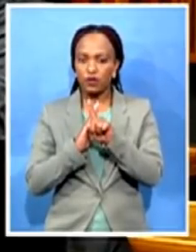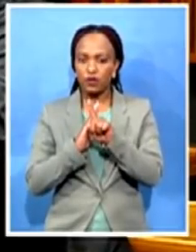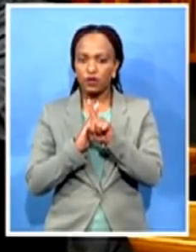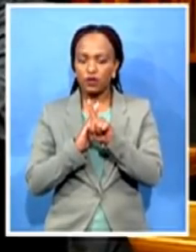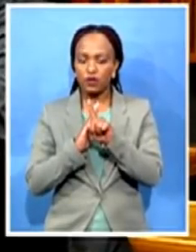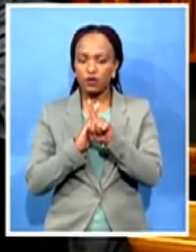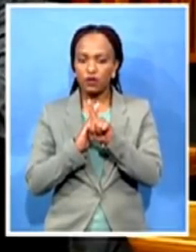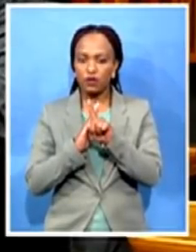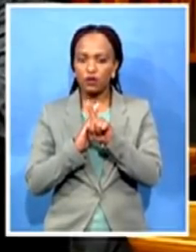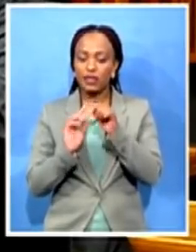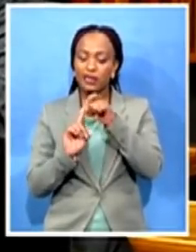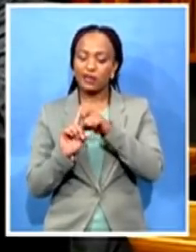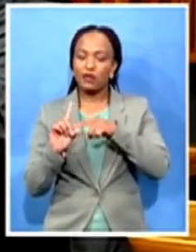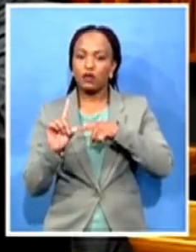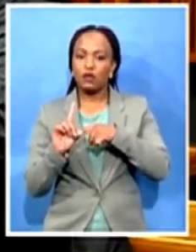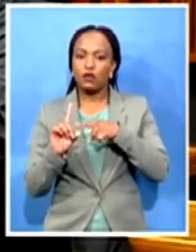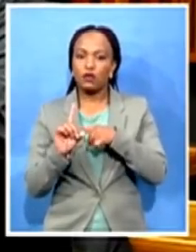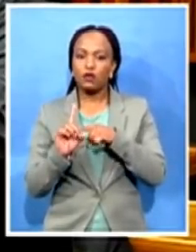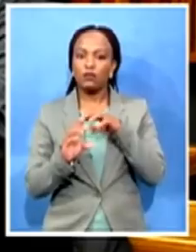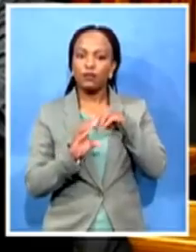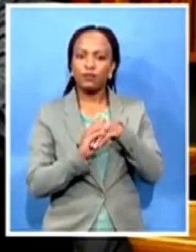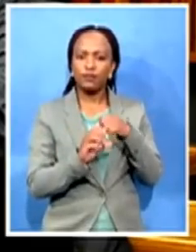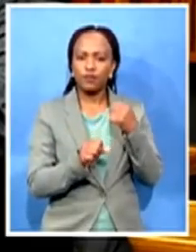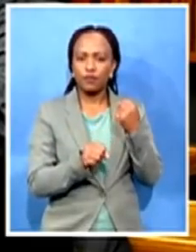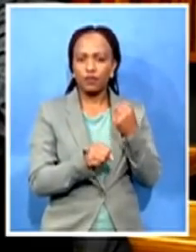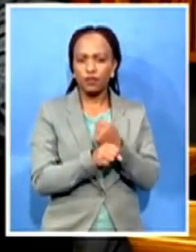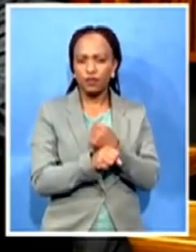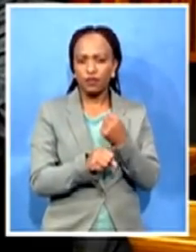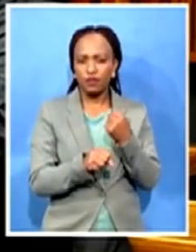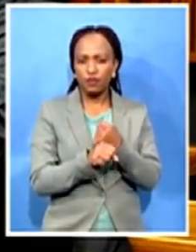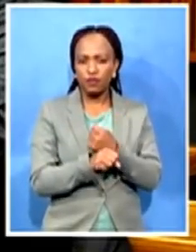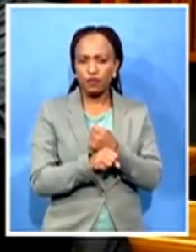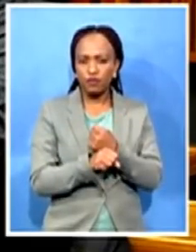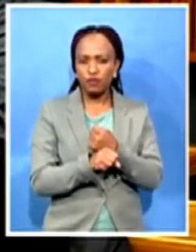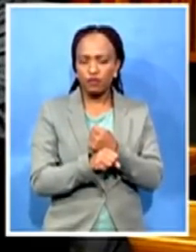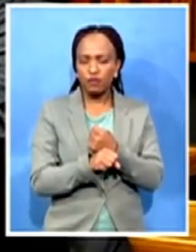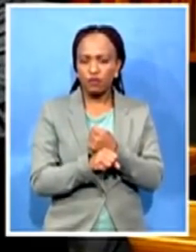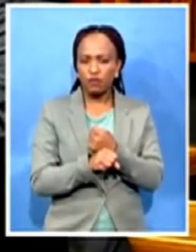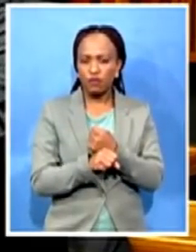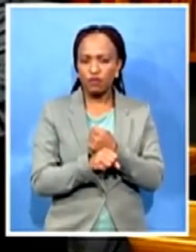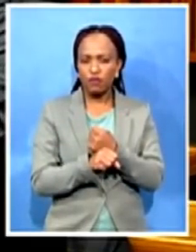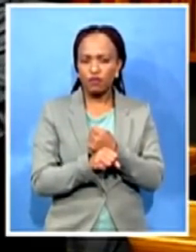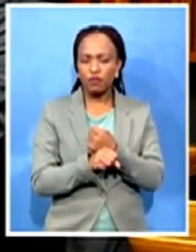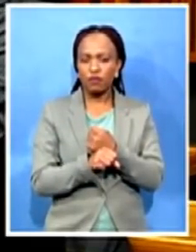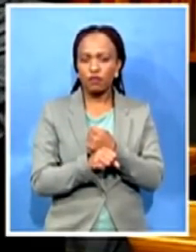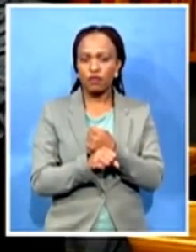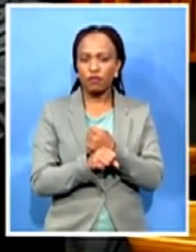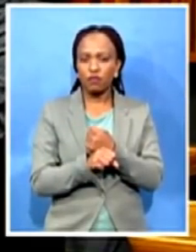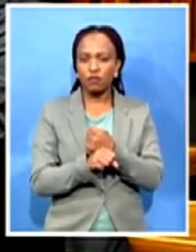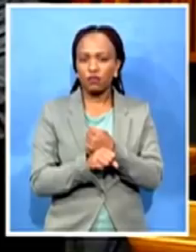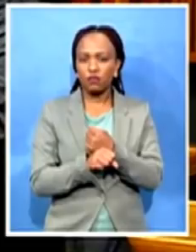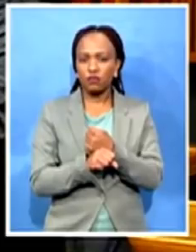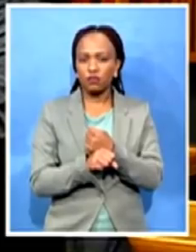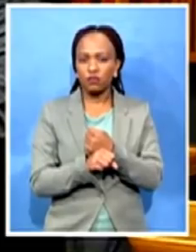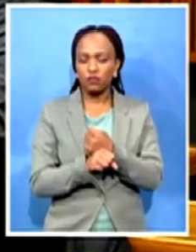advocate Bulanyomi and advocate Osol. Mr. Tayo appears for accusing 1 and 2. Mr. Agrizzi will be appearing for